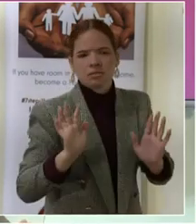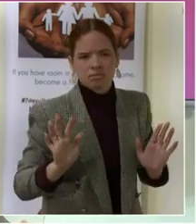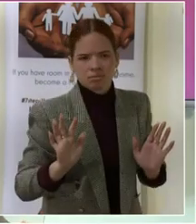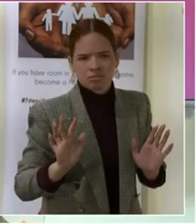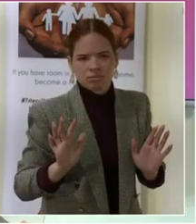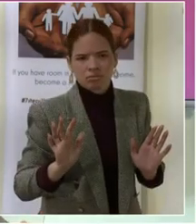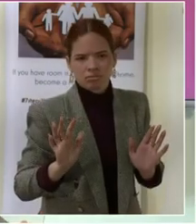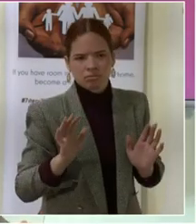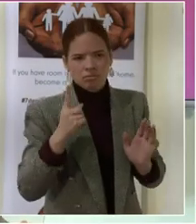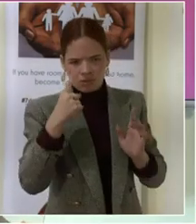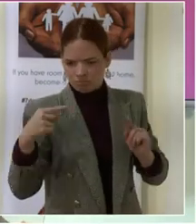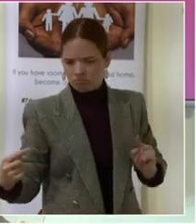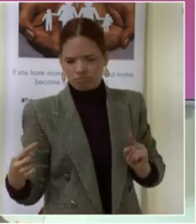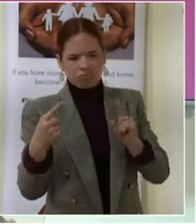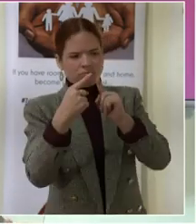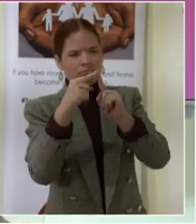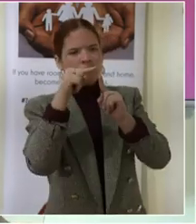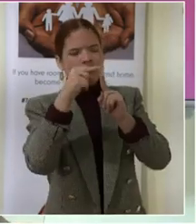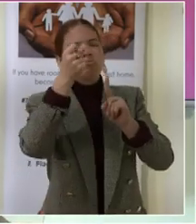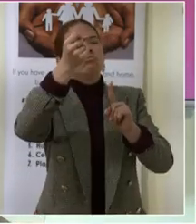by one leader.